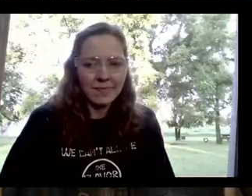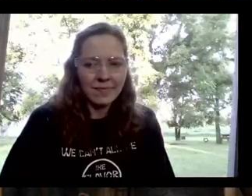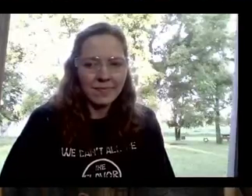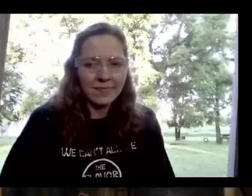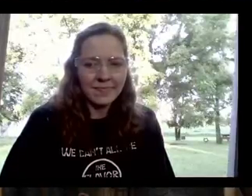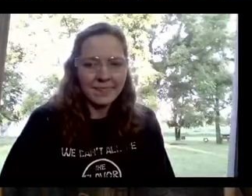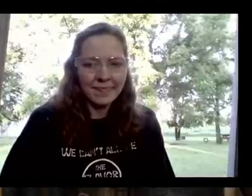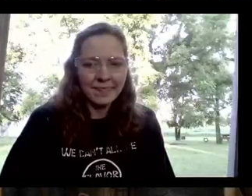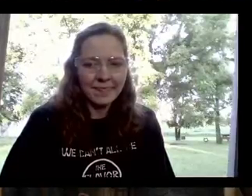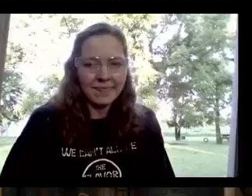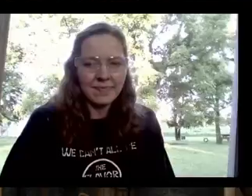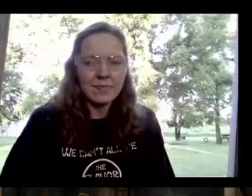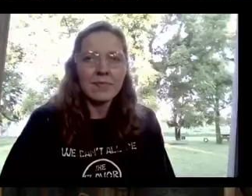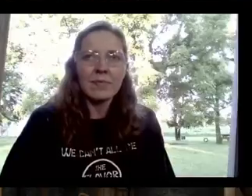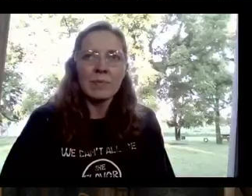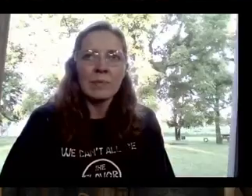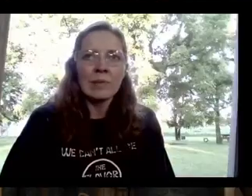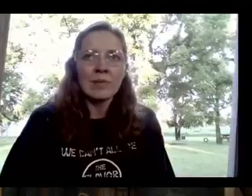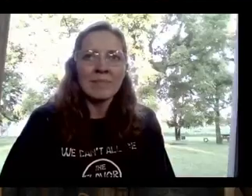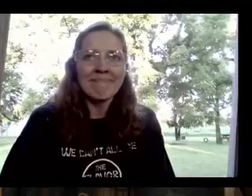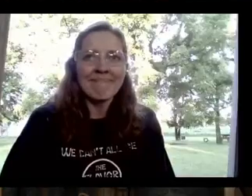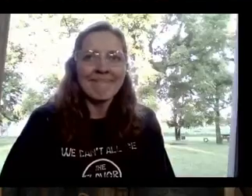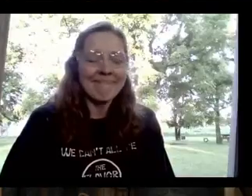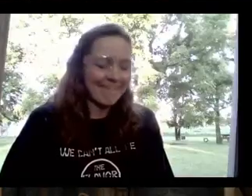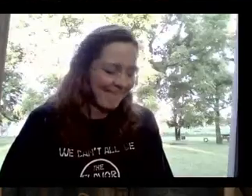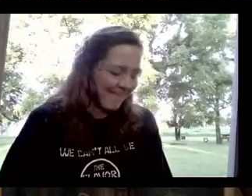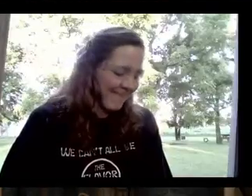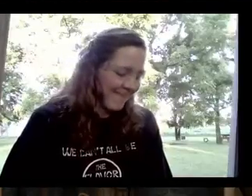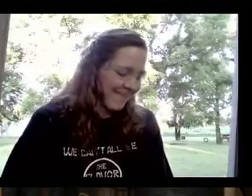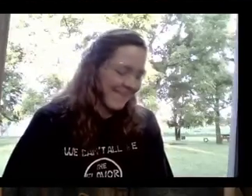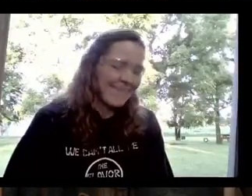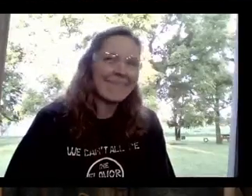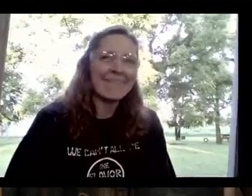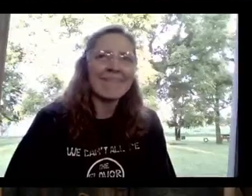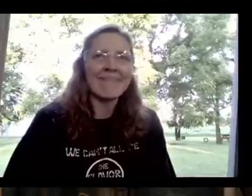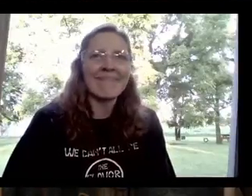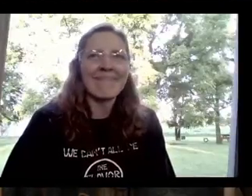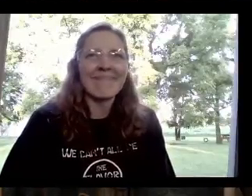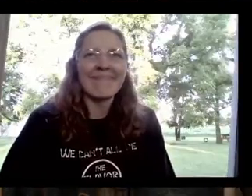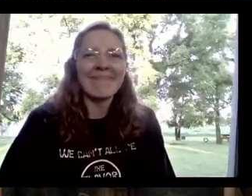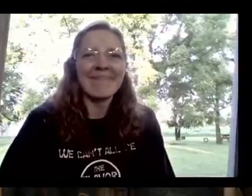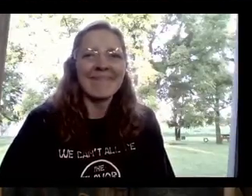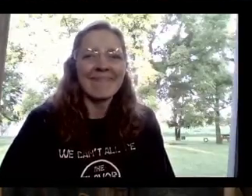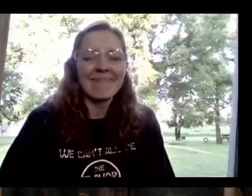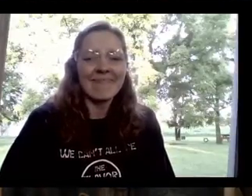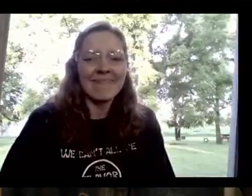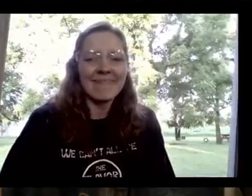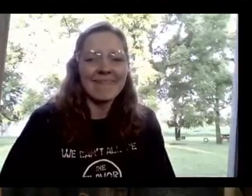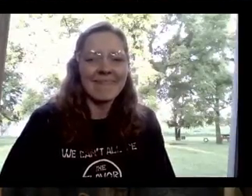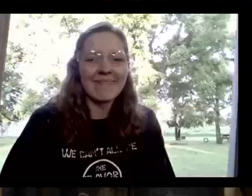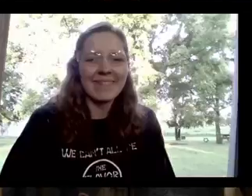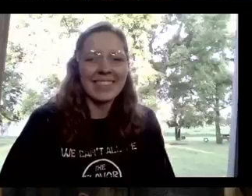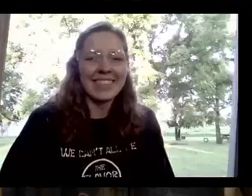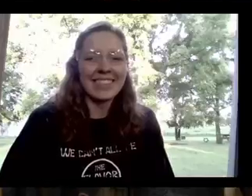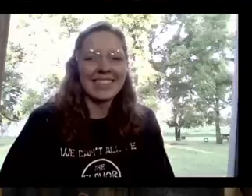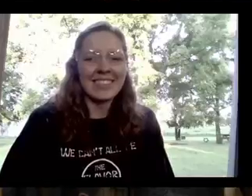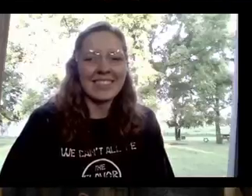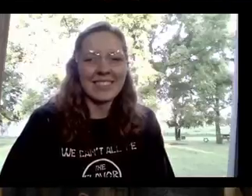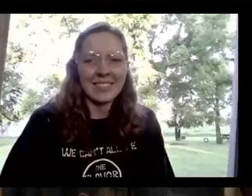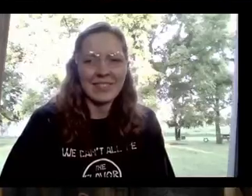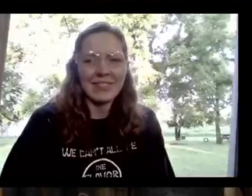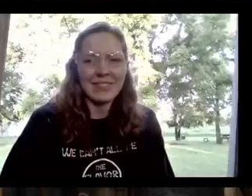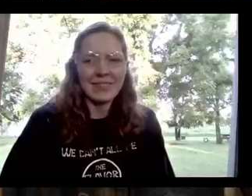you know, 2 hours or an hour, listen to me sawing on about whatever, right, while my metal's heating up. It's like, get to the point, but like, it's